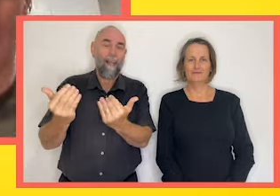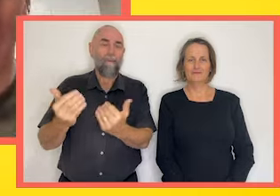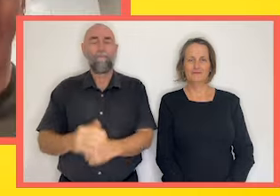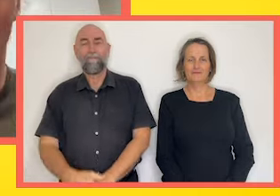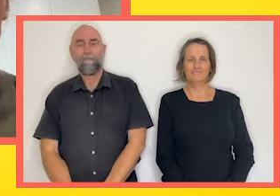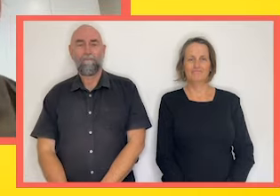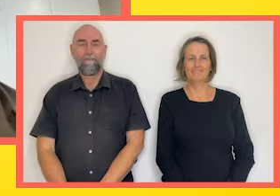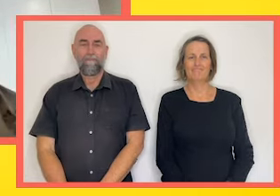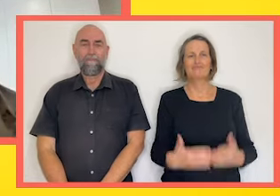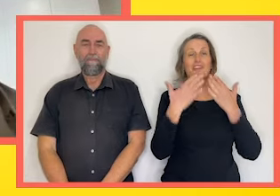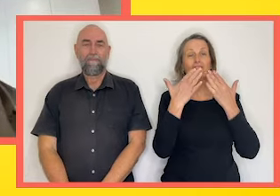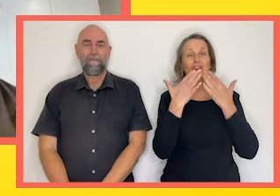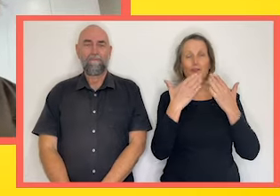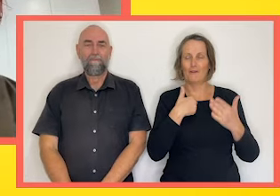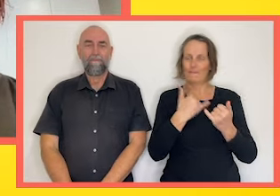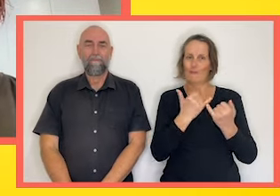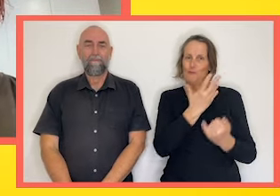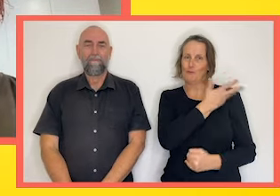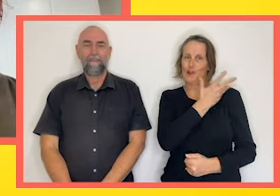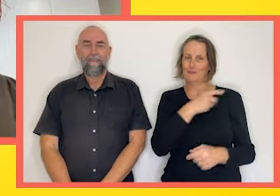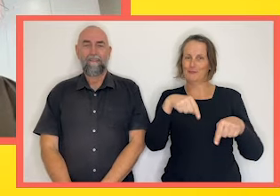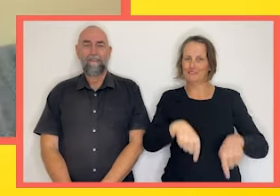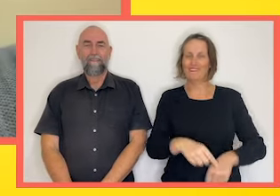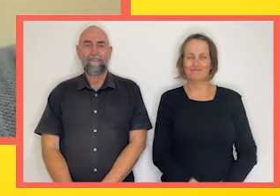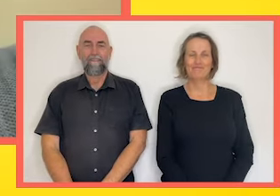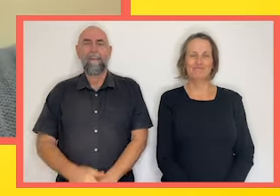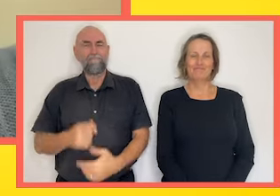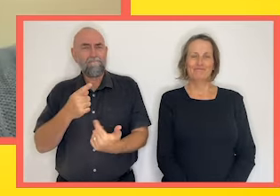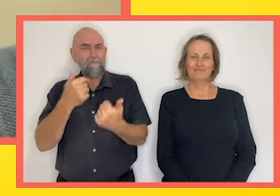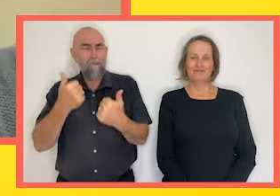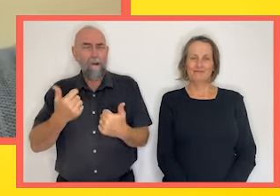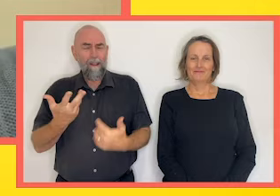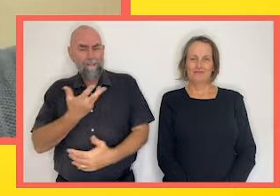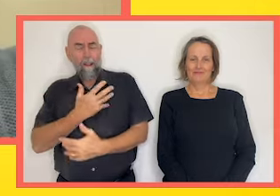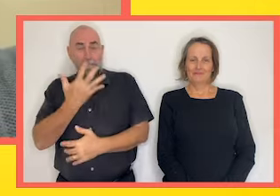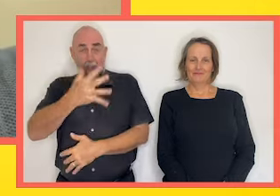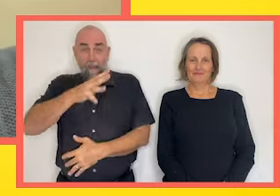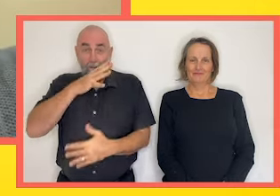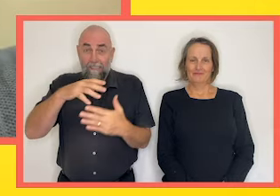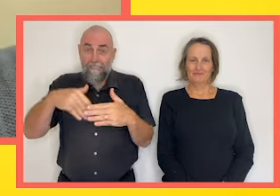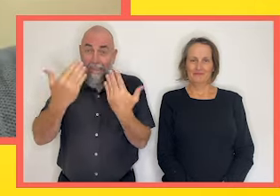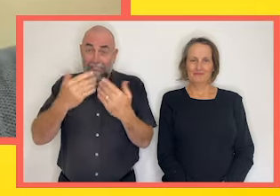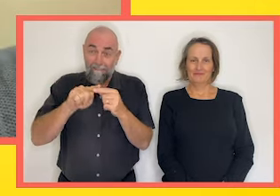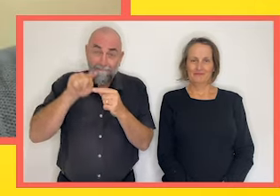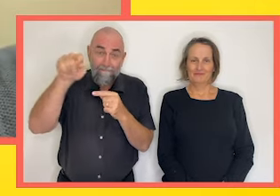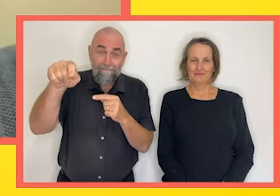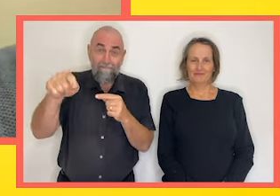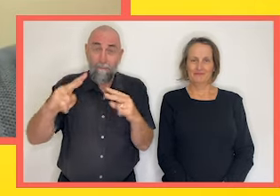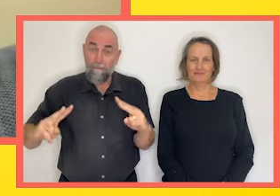Thanks, Kurt. Thanks for having me on. It's a real privilege. Mate, how are you feeling? 500 days to Paris. Has it set